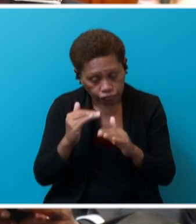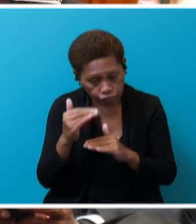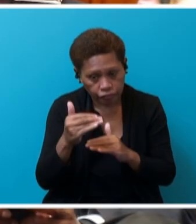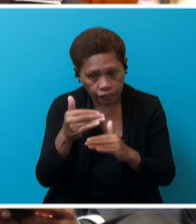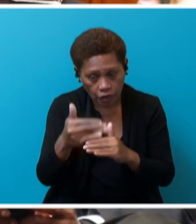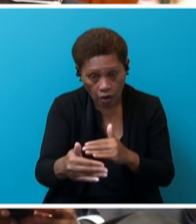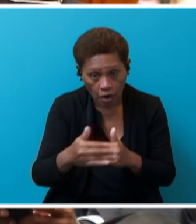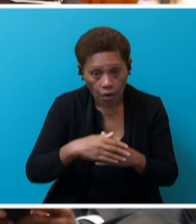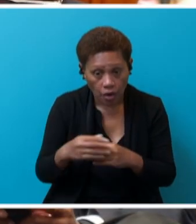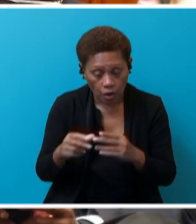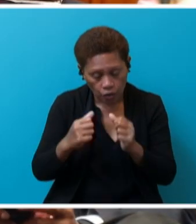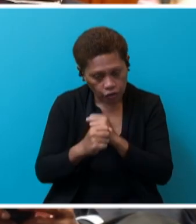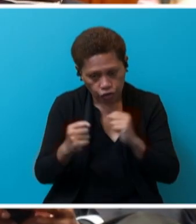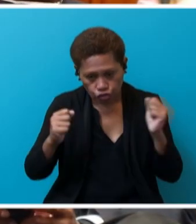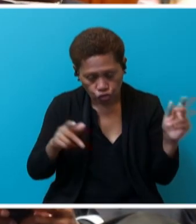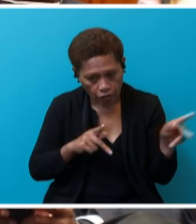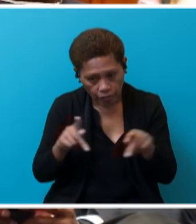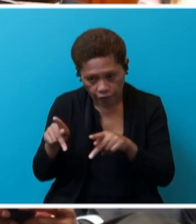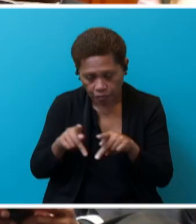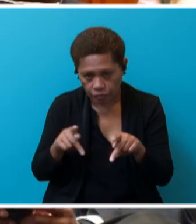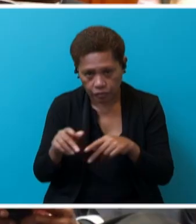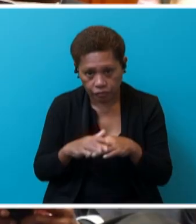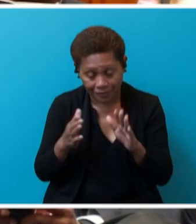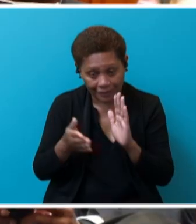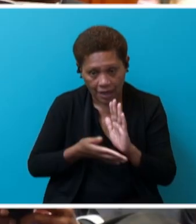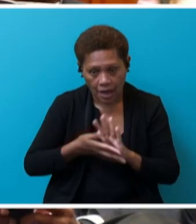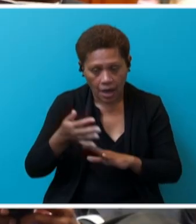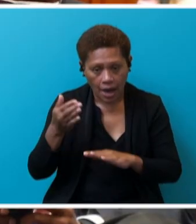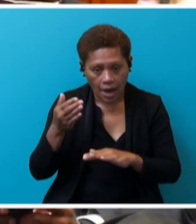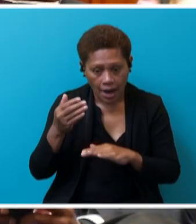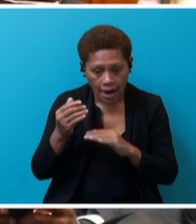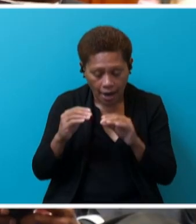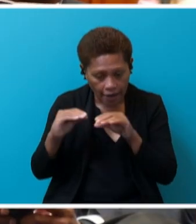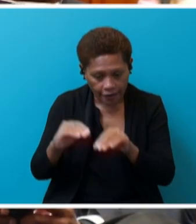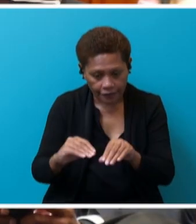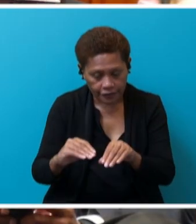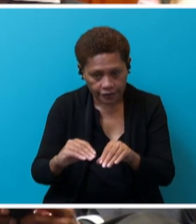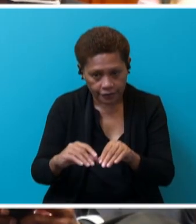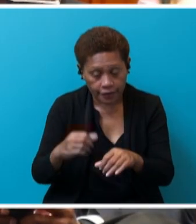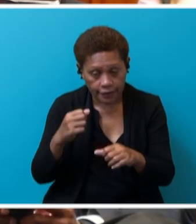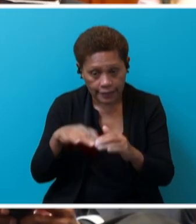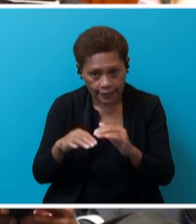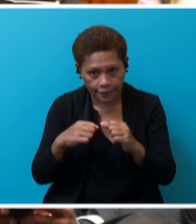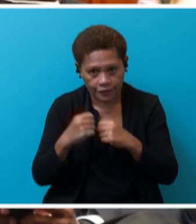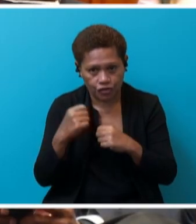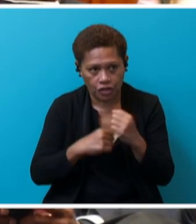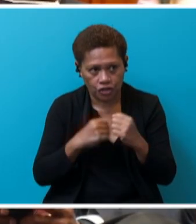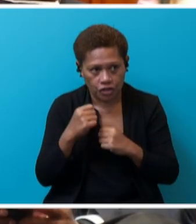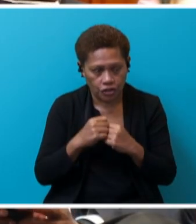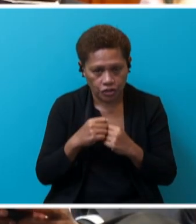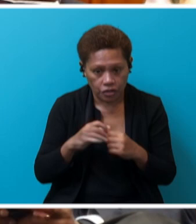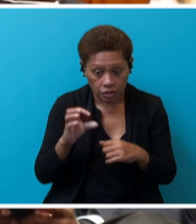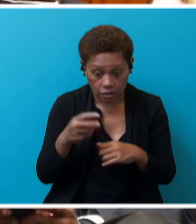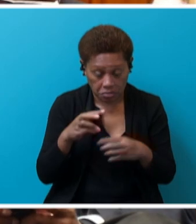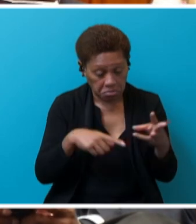strong performance and high investments in our infrastructure. So over the 3